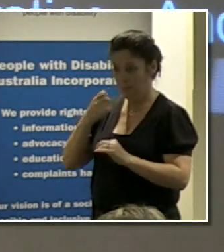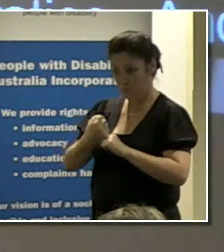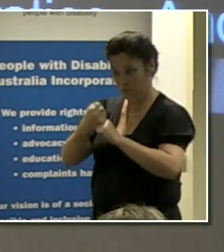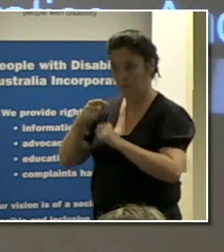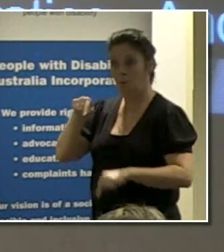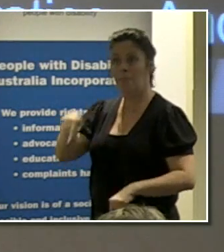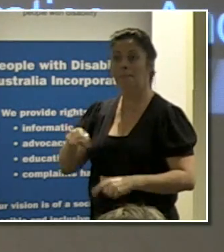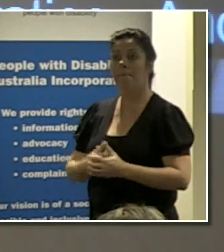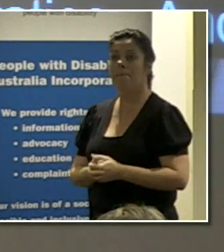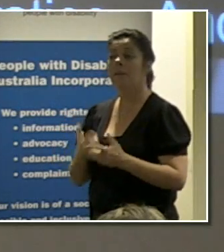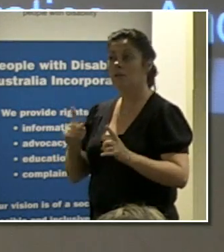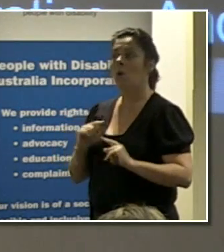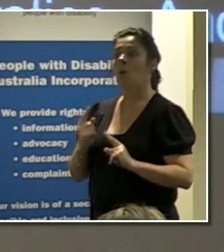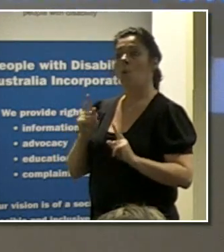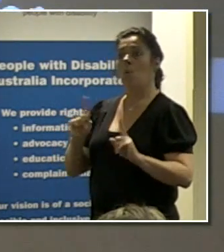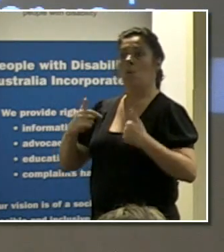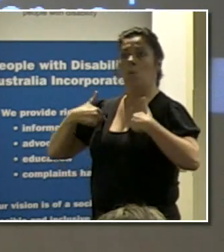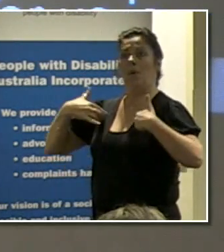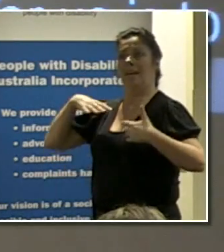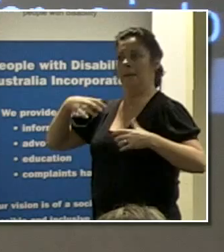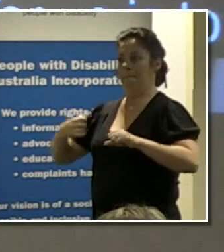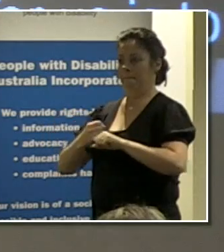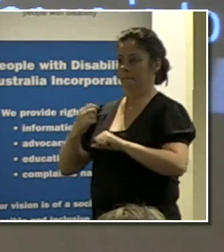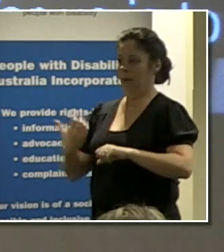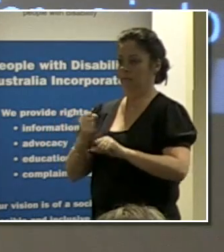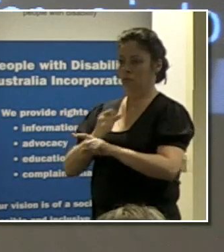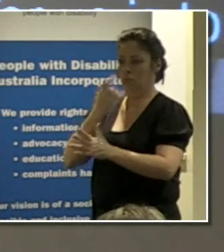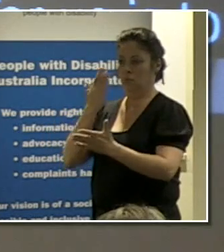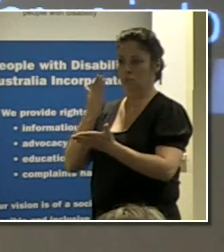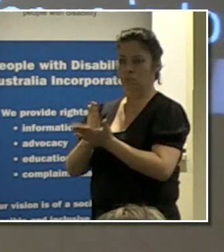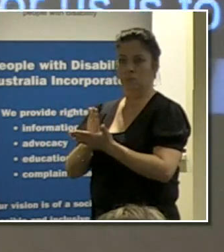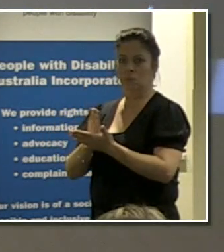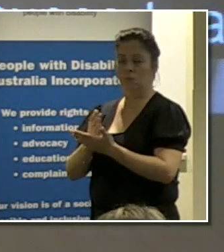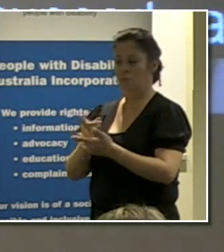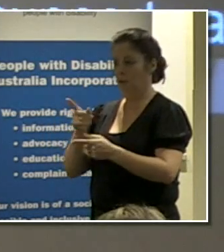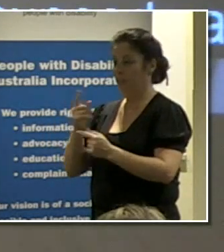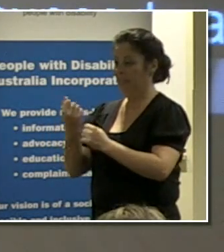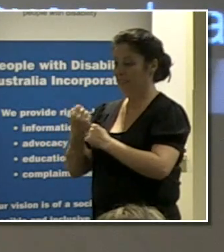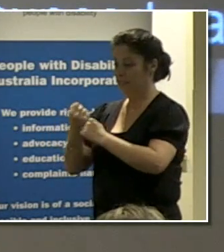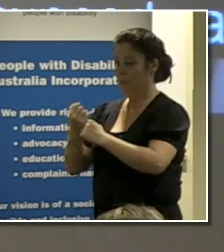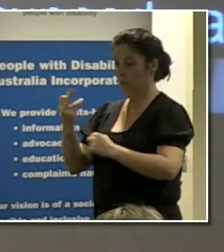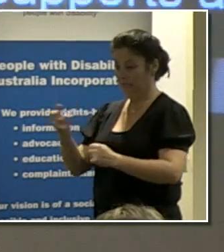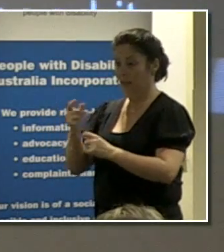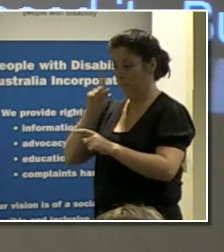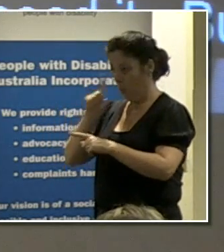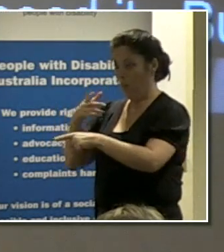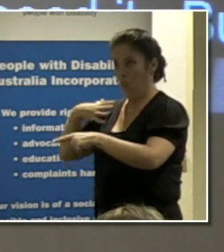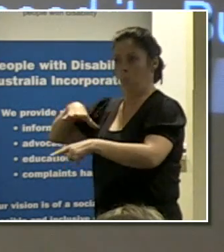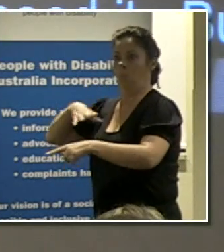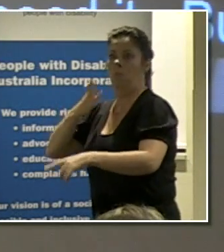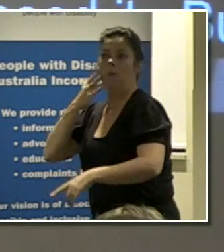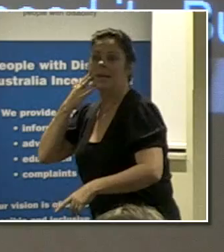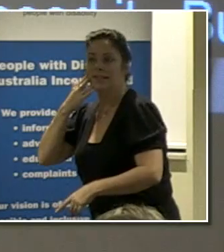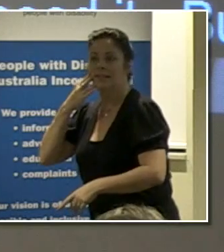one of the things for us is to make sure that the supports are there when people need it, but also to see